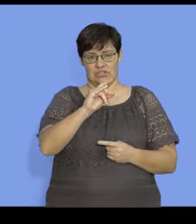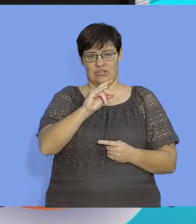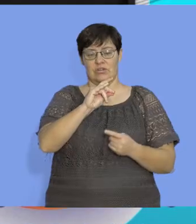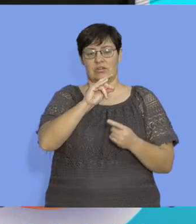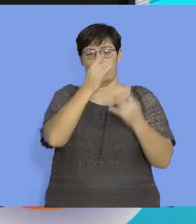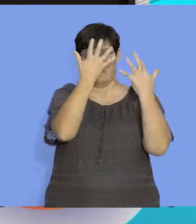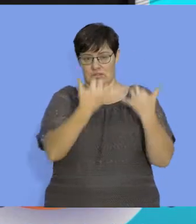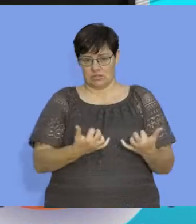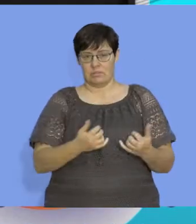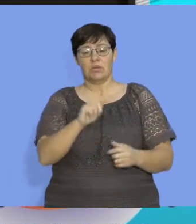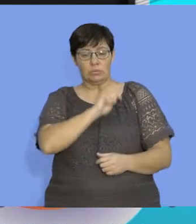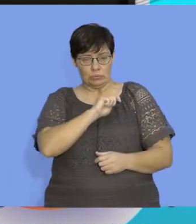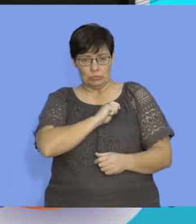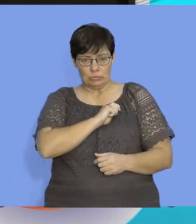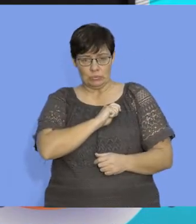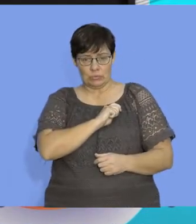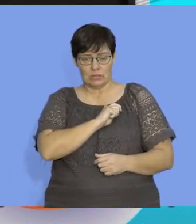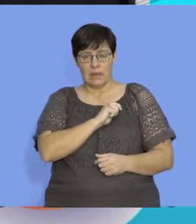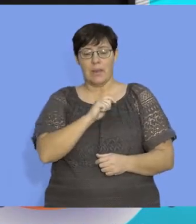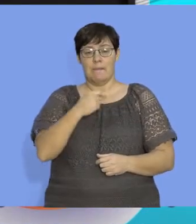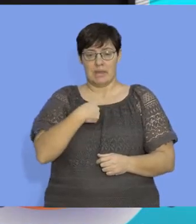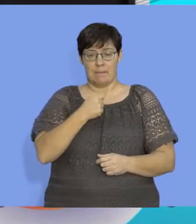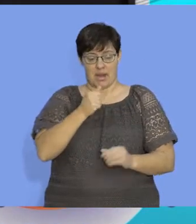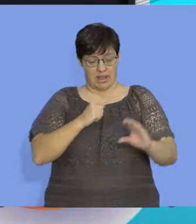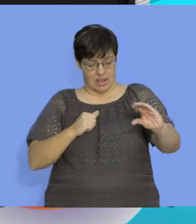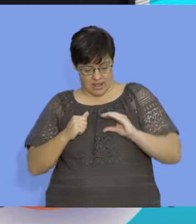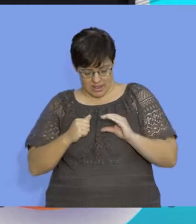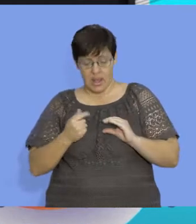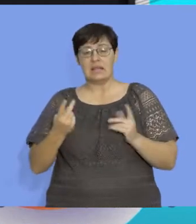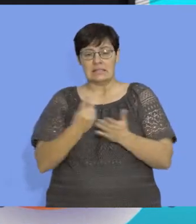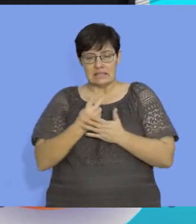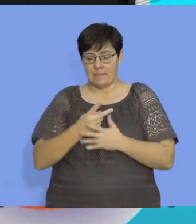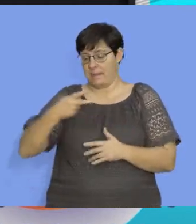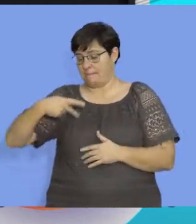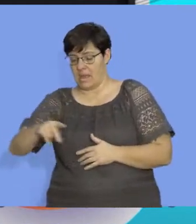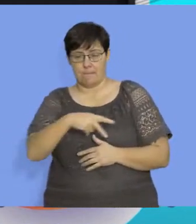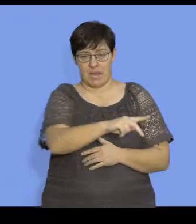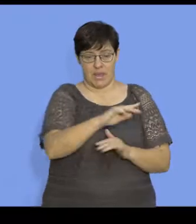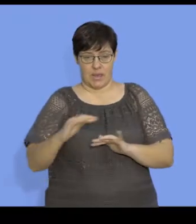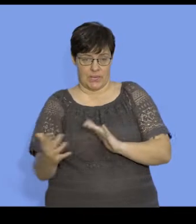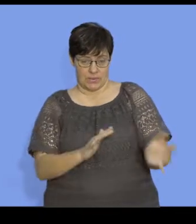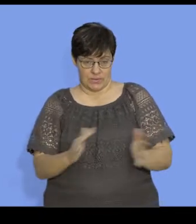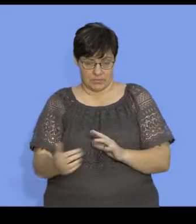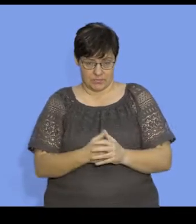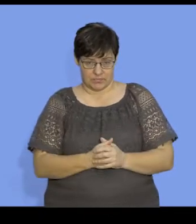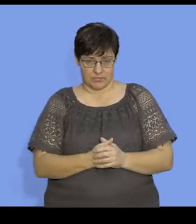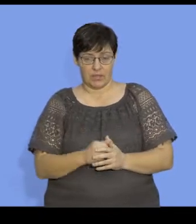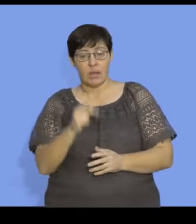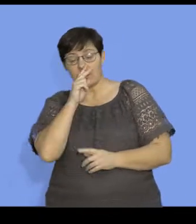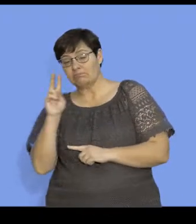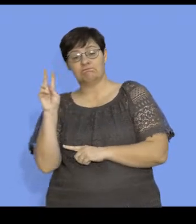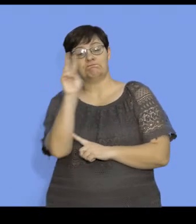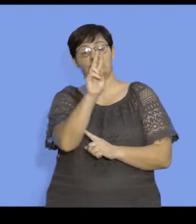dealing with actual monies that were received and actual payments that were made out. However, when we're looking at the